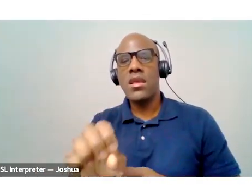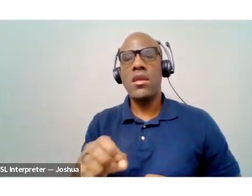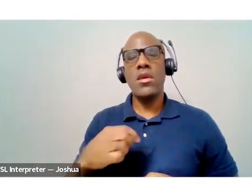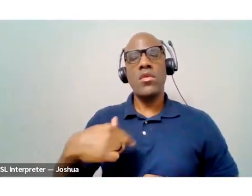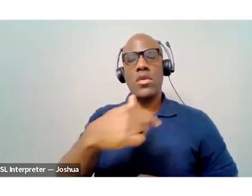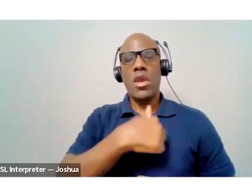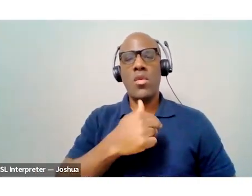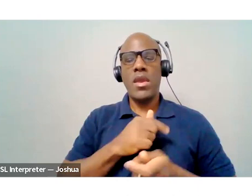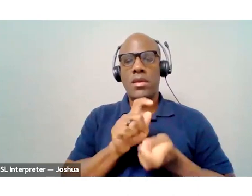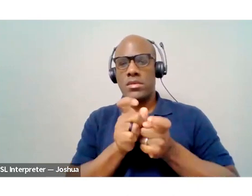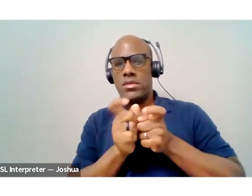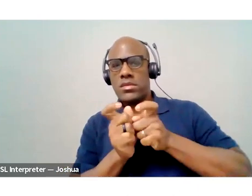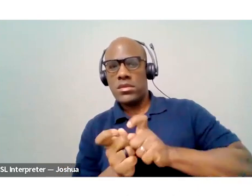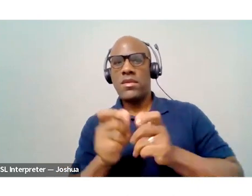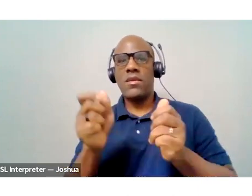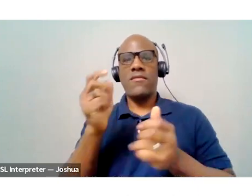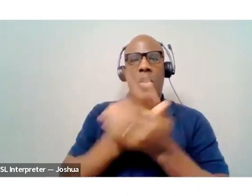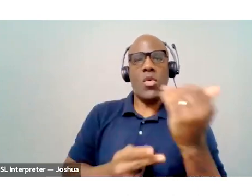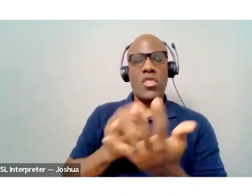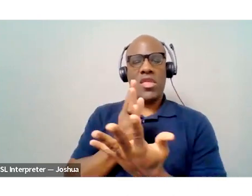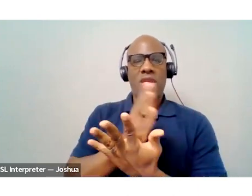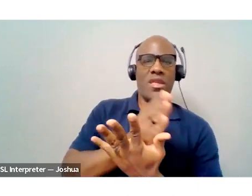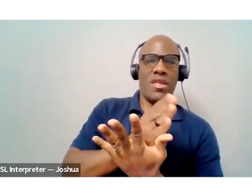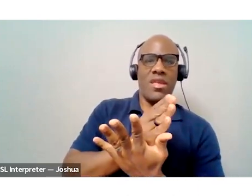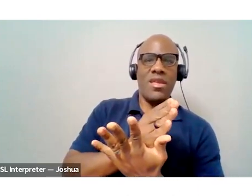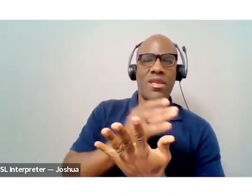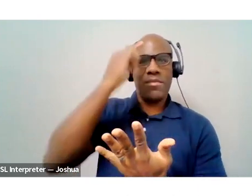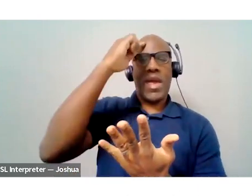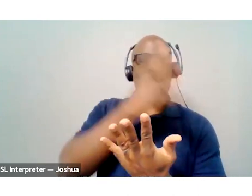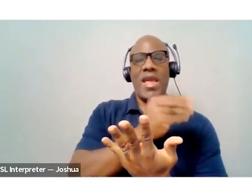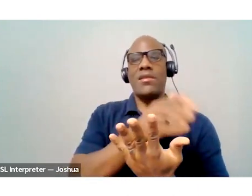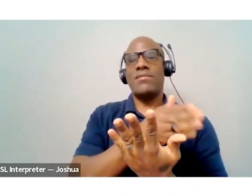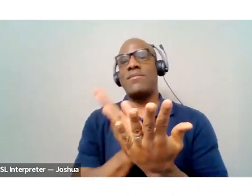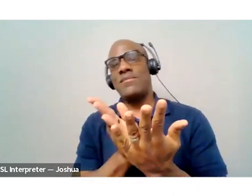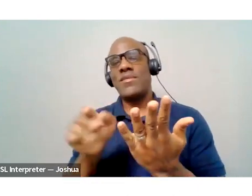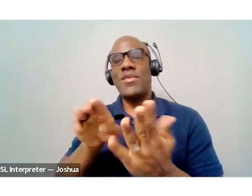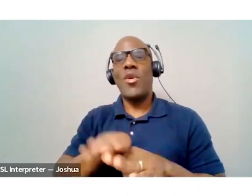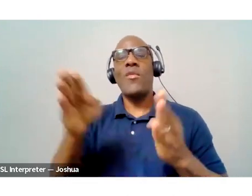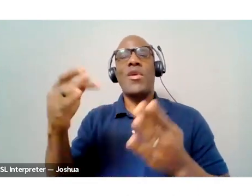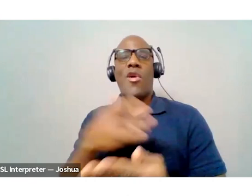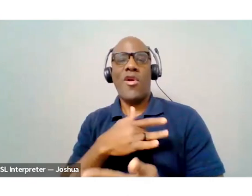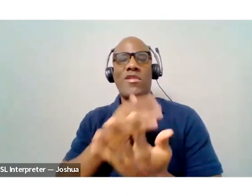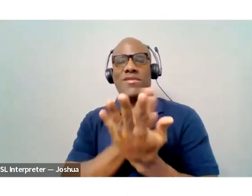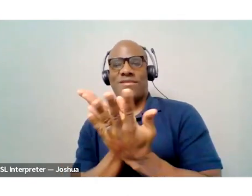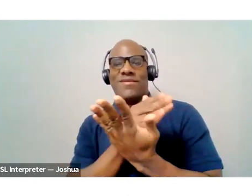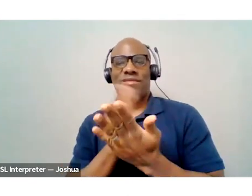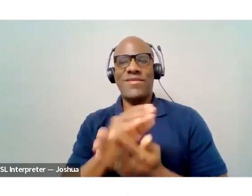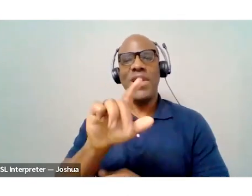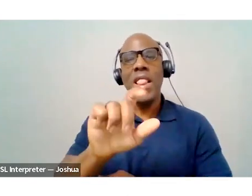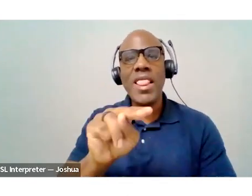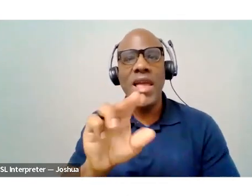lens. And as I said, if you want, you can hear about this a little bit more, because it is crucial to how I'm